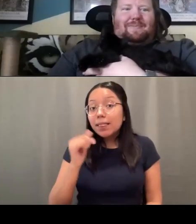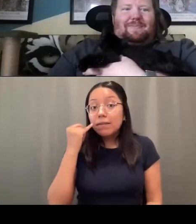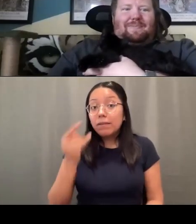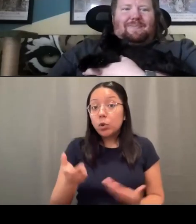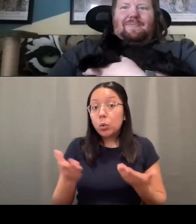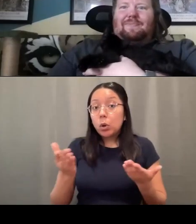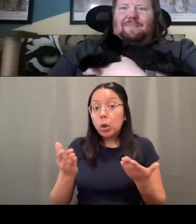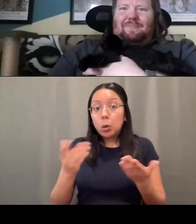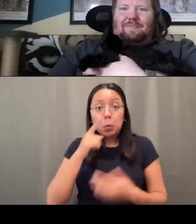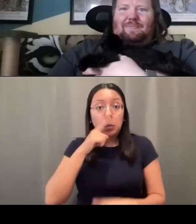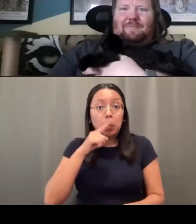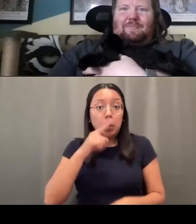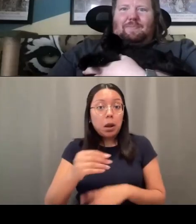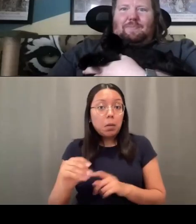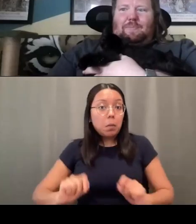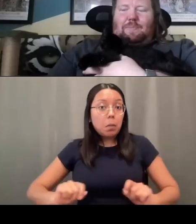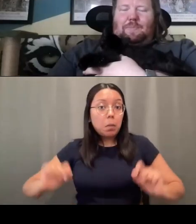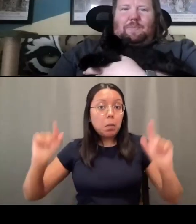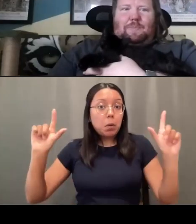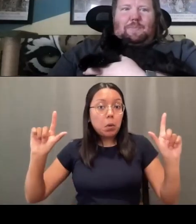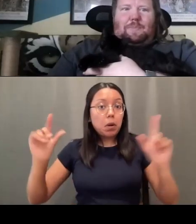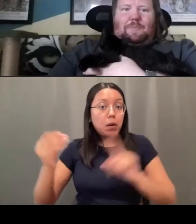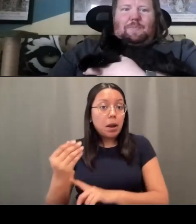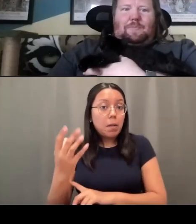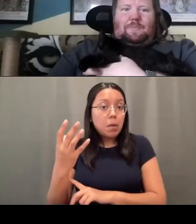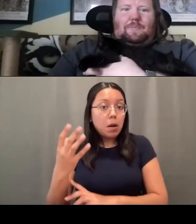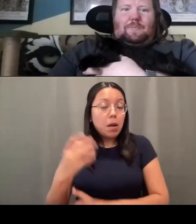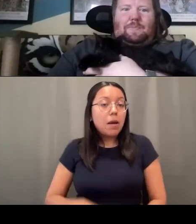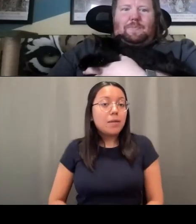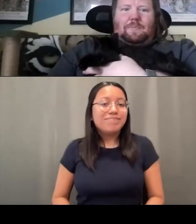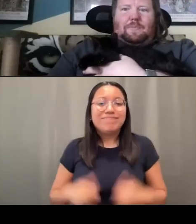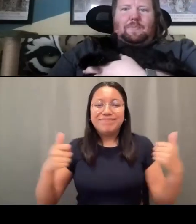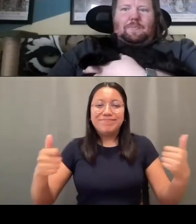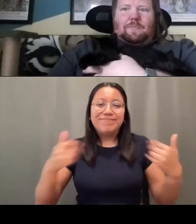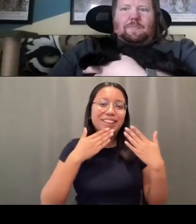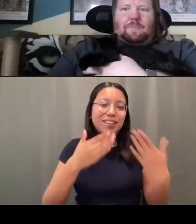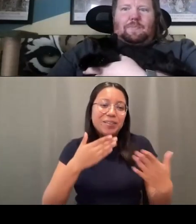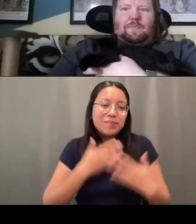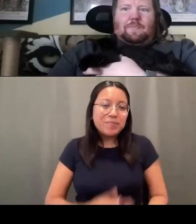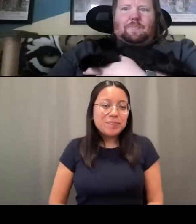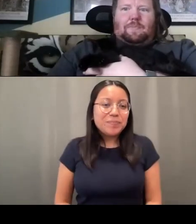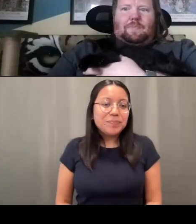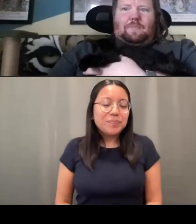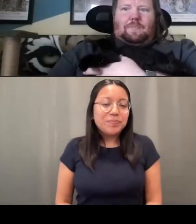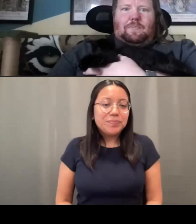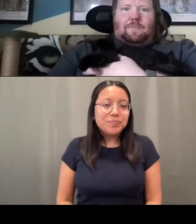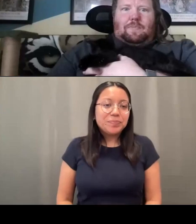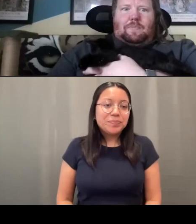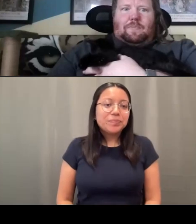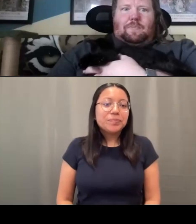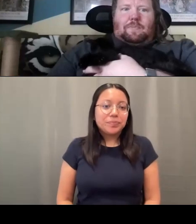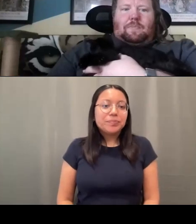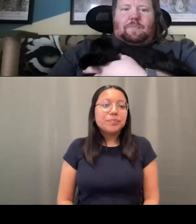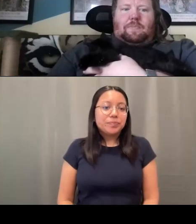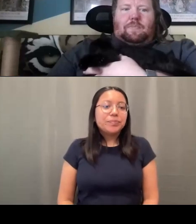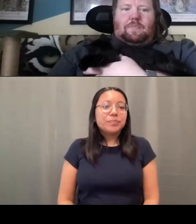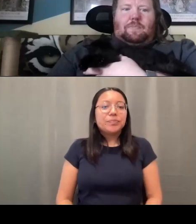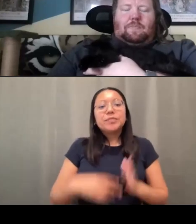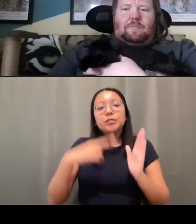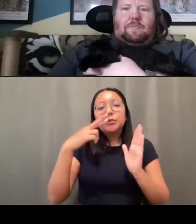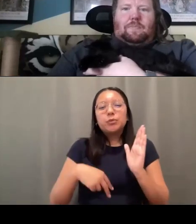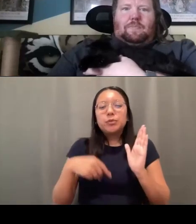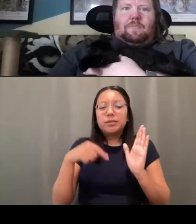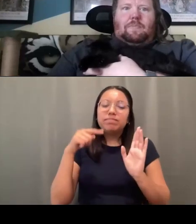here. Great, excellent, thank you. Um, so let's read this example. So the case example is that Bex shows up